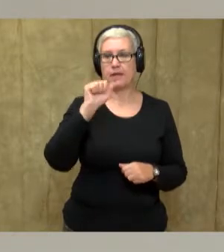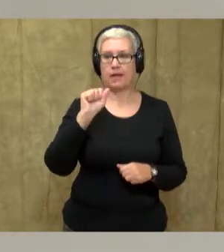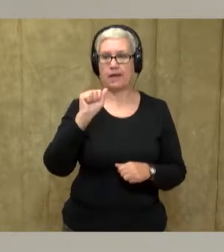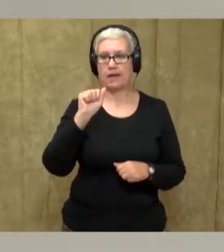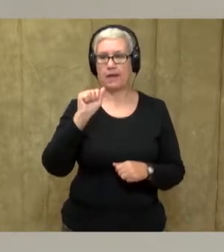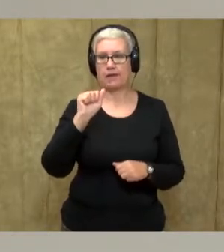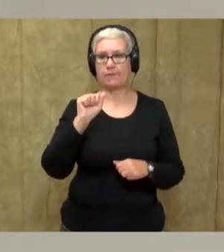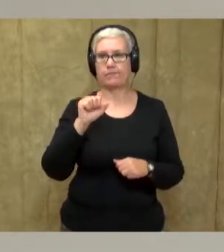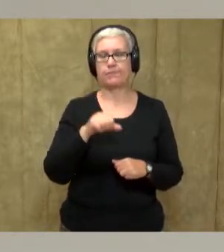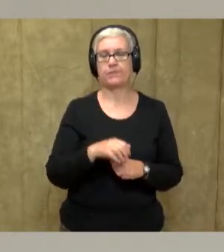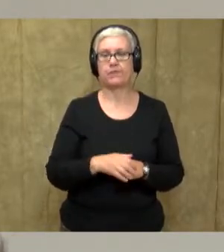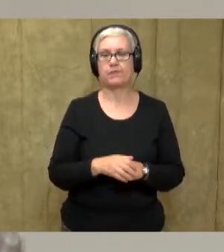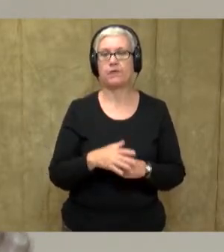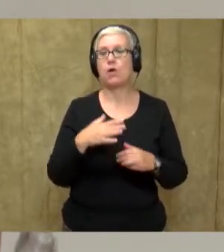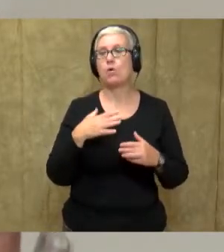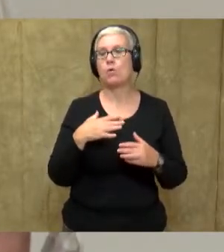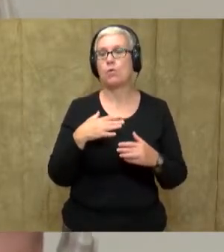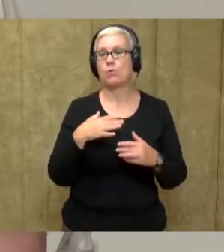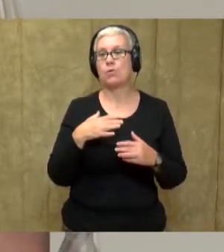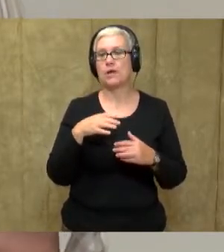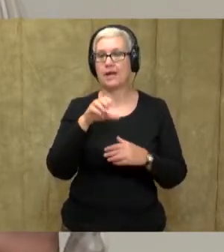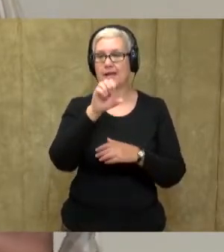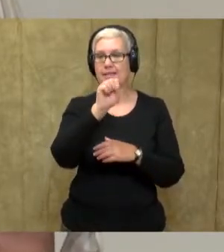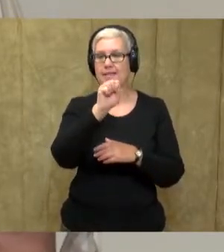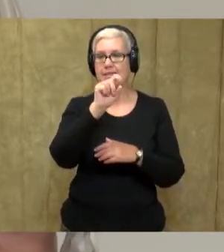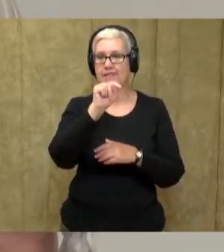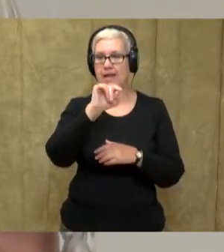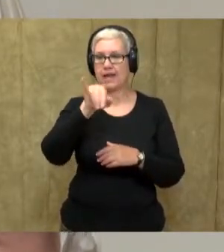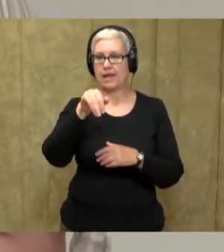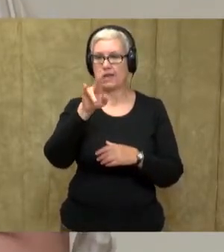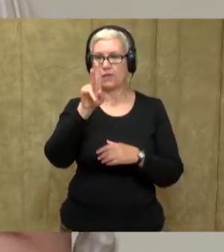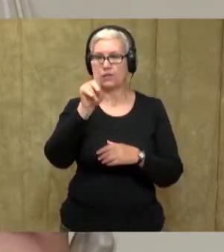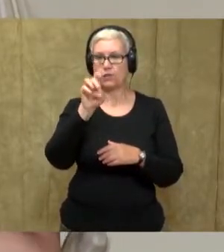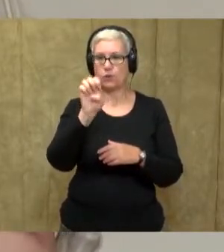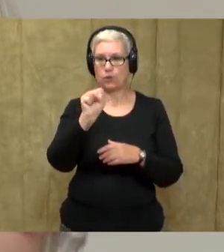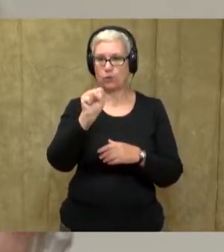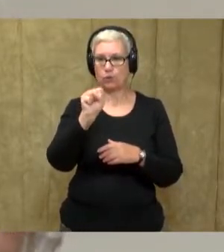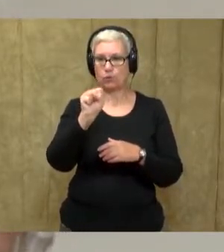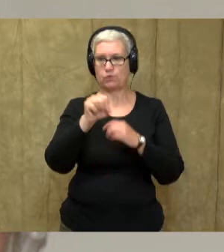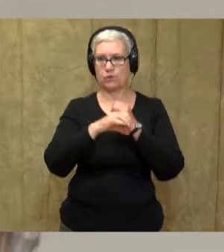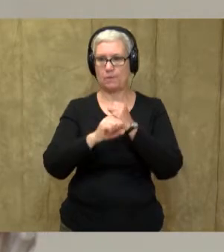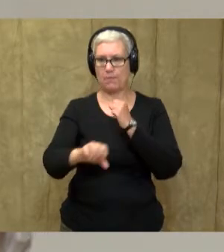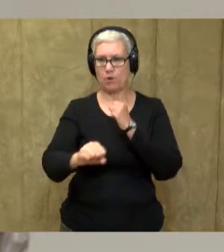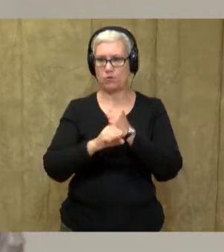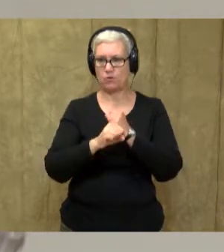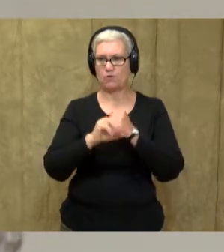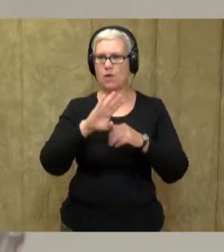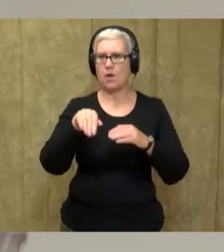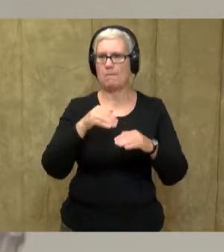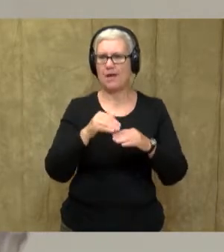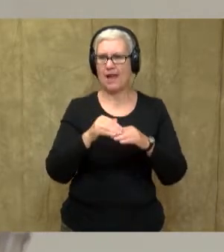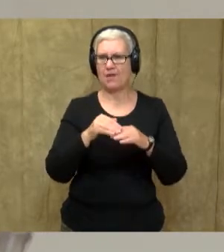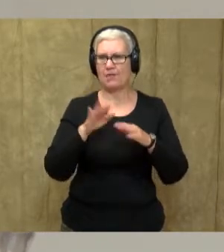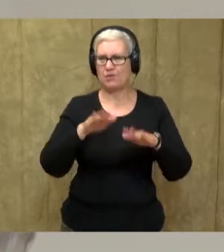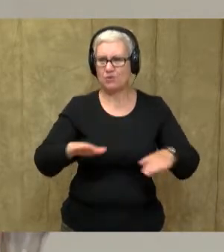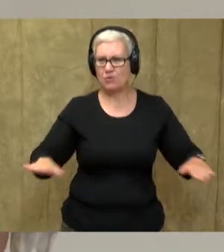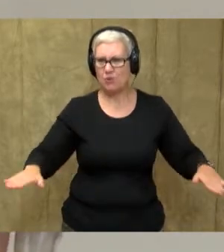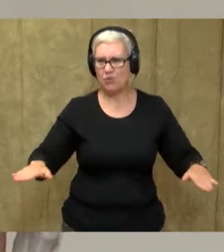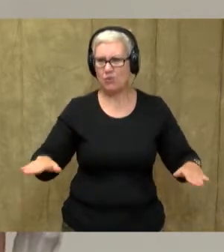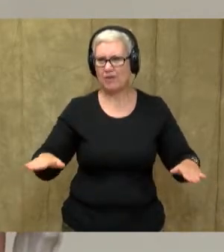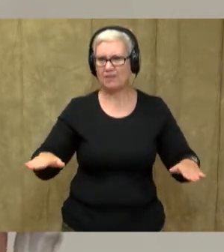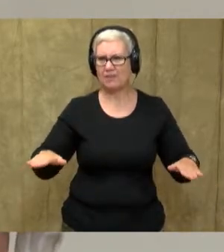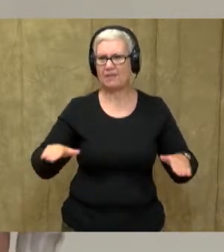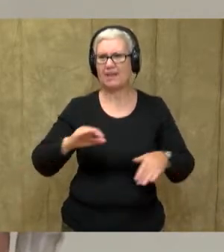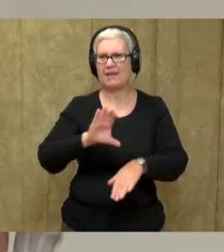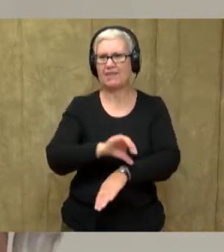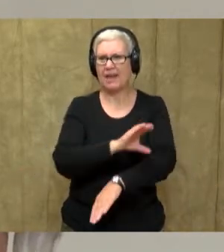commercials, or for me, what really hits home are the St. Jude's commercials, where they show those poor, sweet children who are